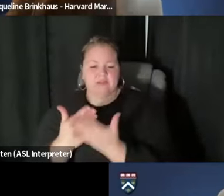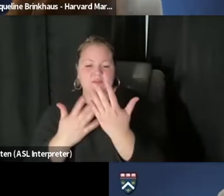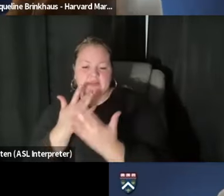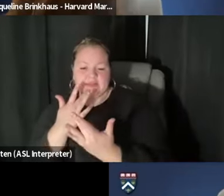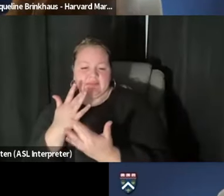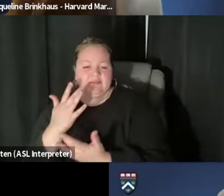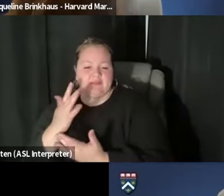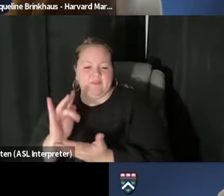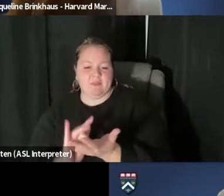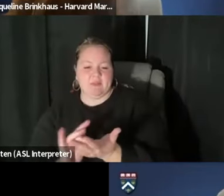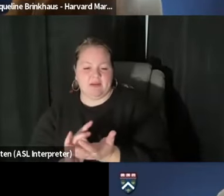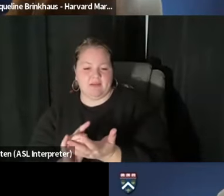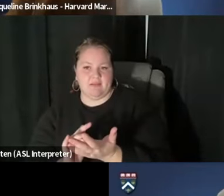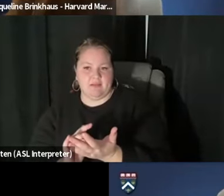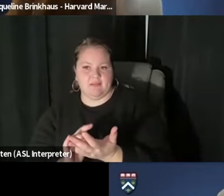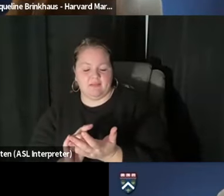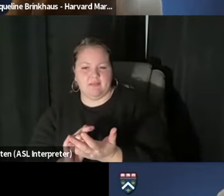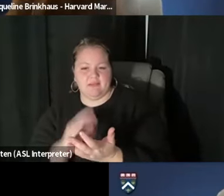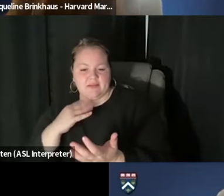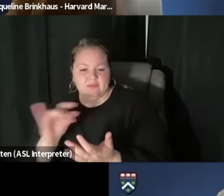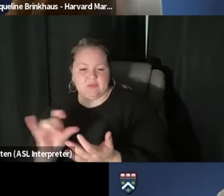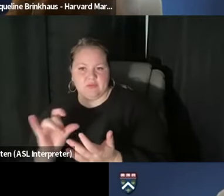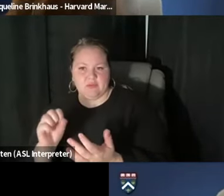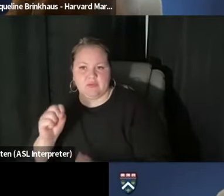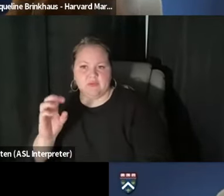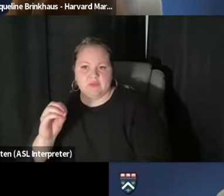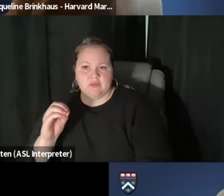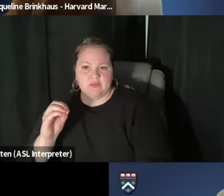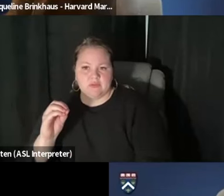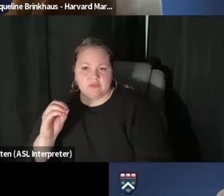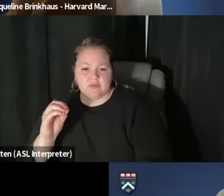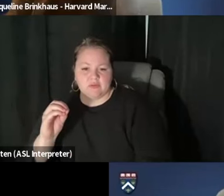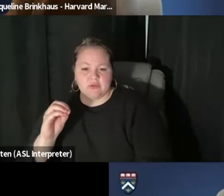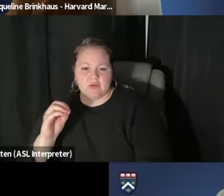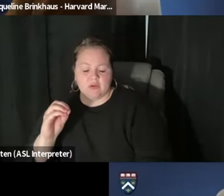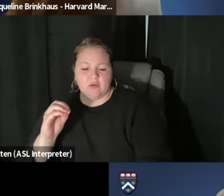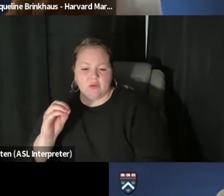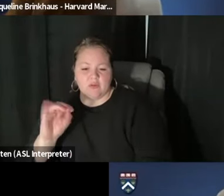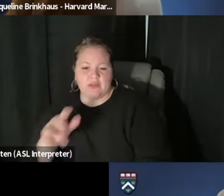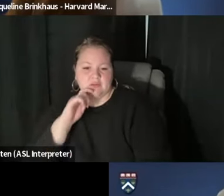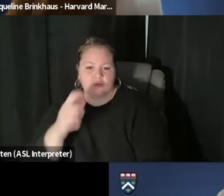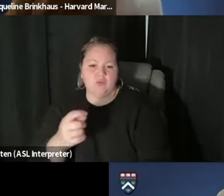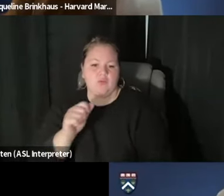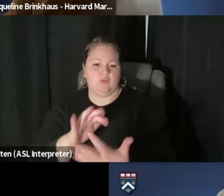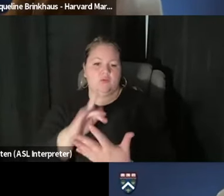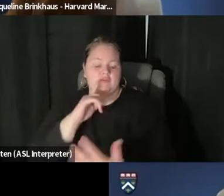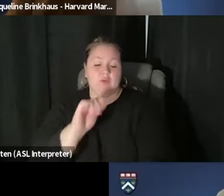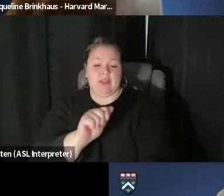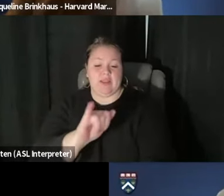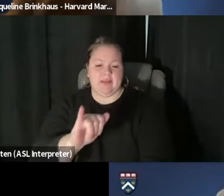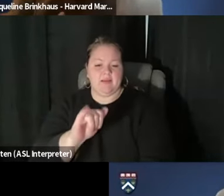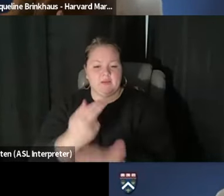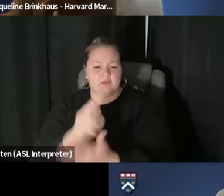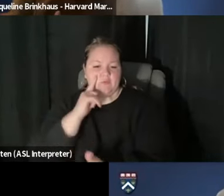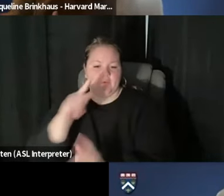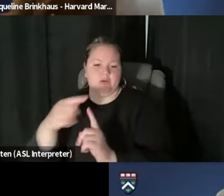medical issues like Lyme and all. And that is going to be like we are solving like AI for good. We are using AI for good. So that's our capstone.